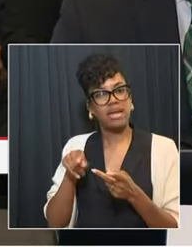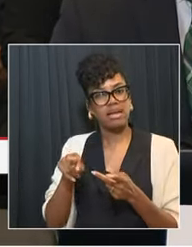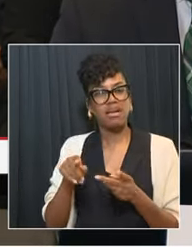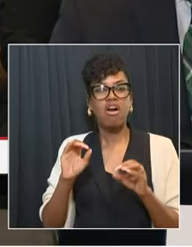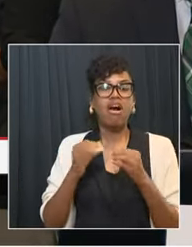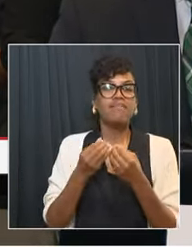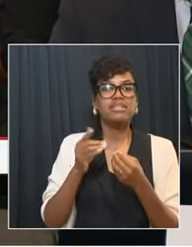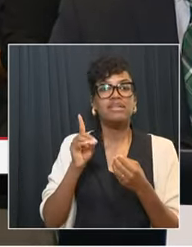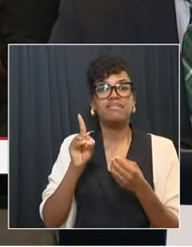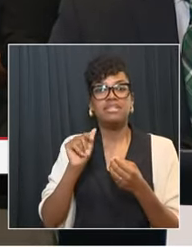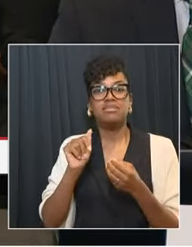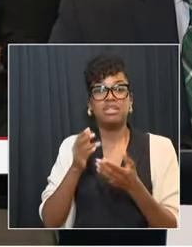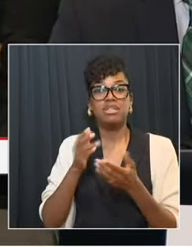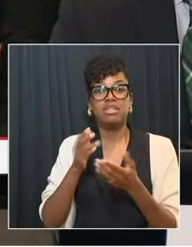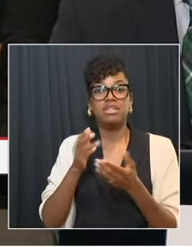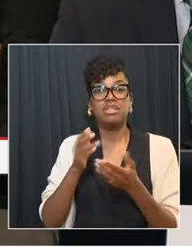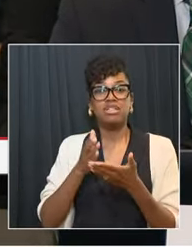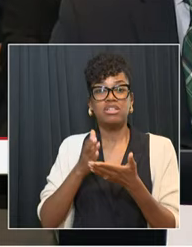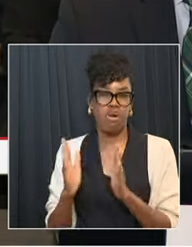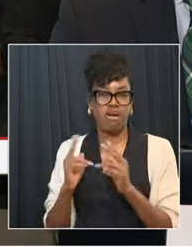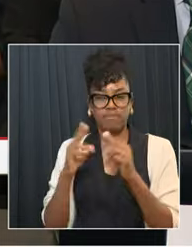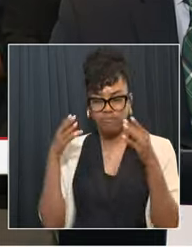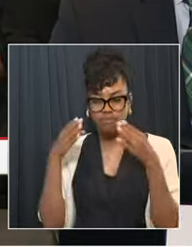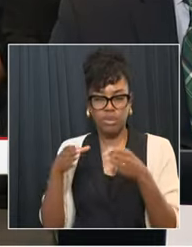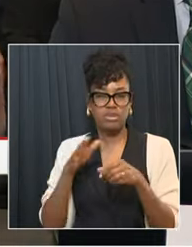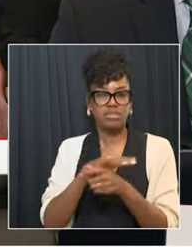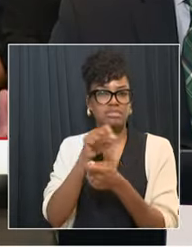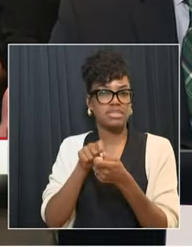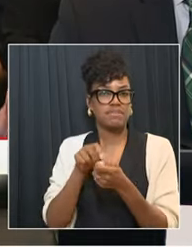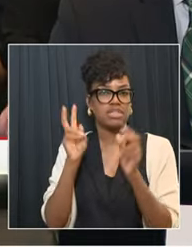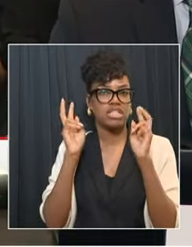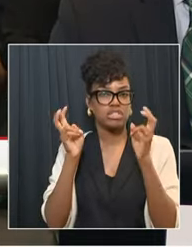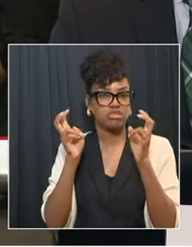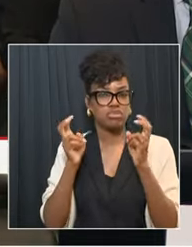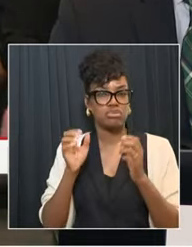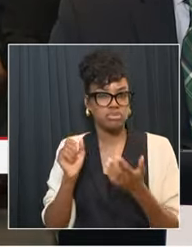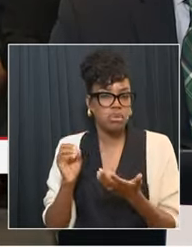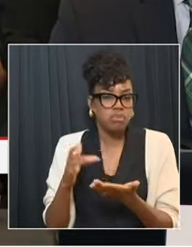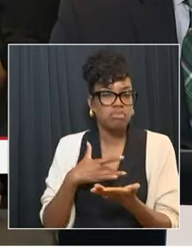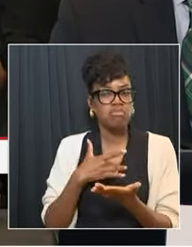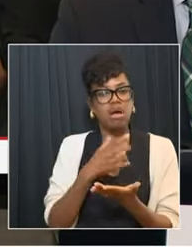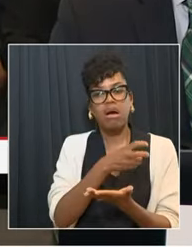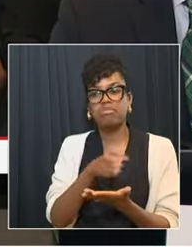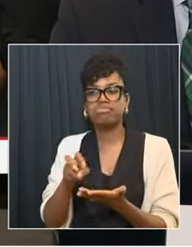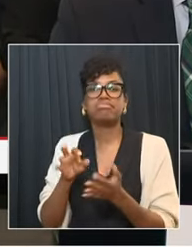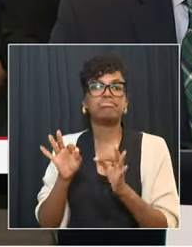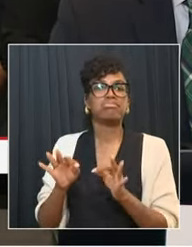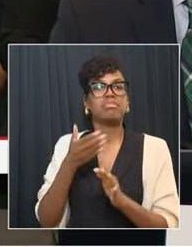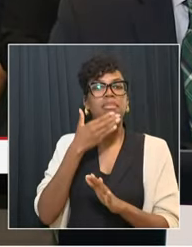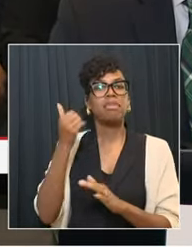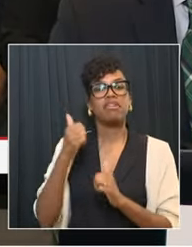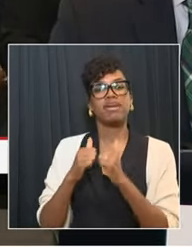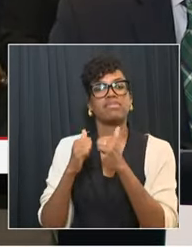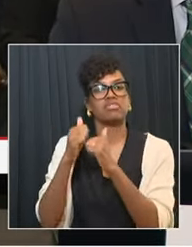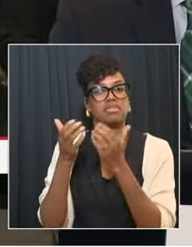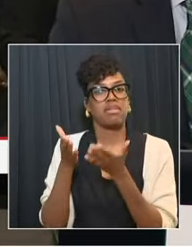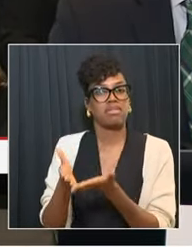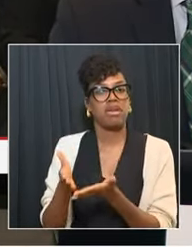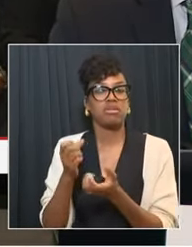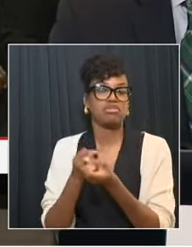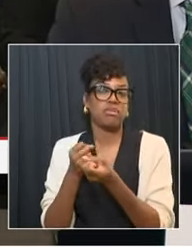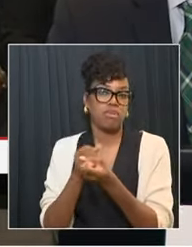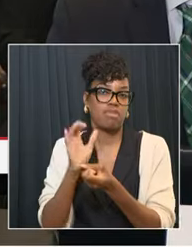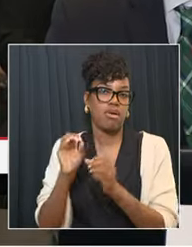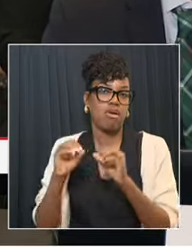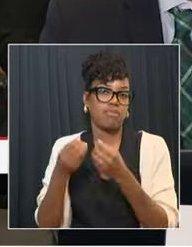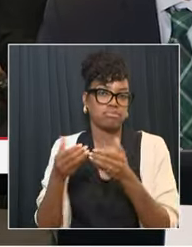very focused on particular issues. We feel like there's better infrastructure in the Department of Disability Services to support the office